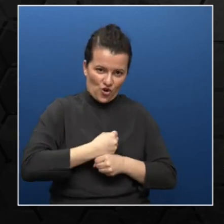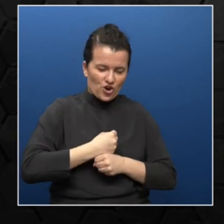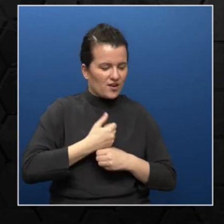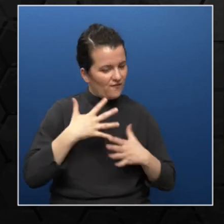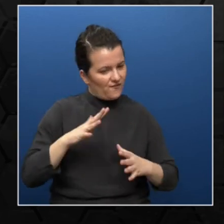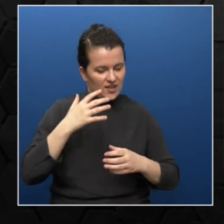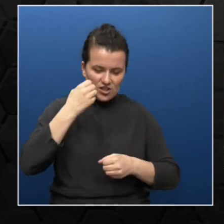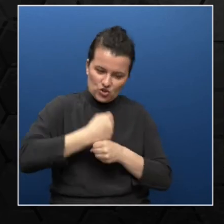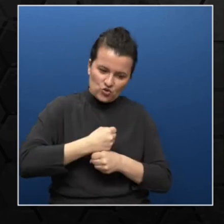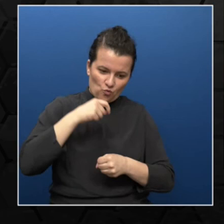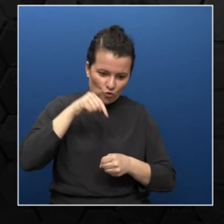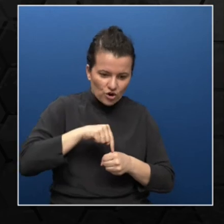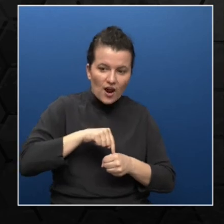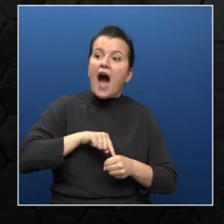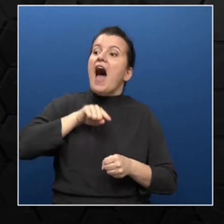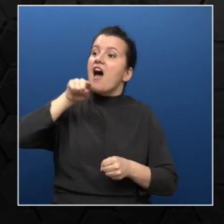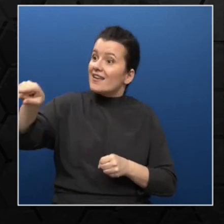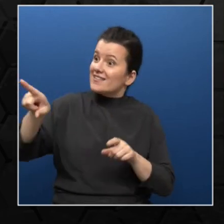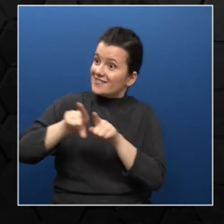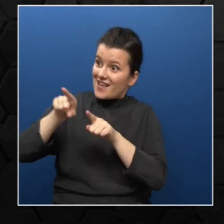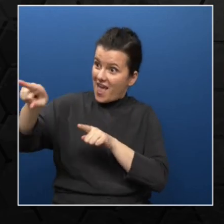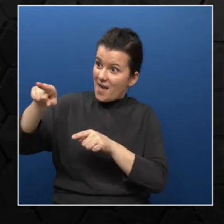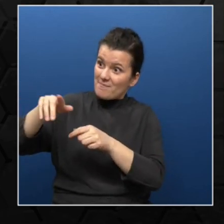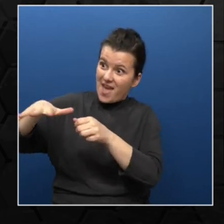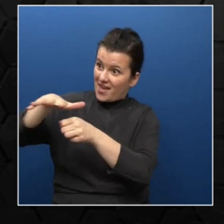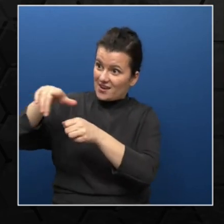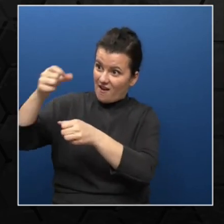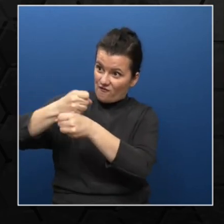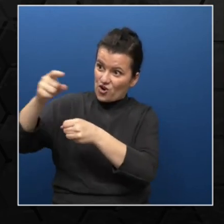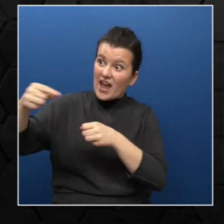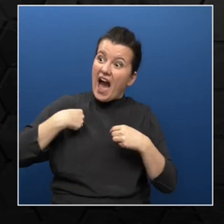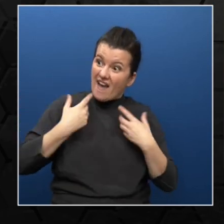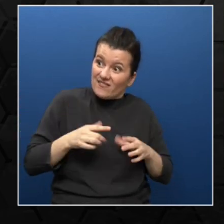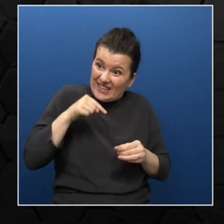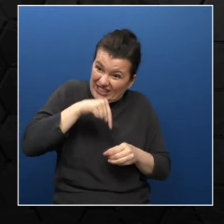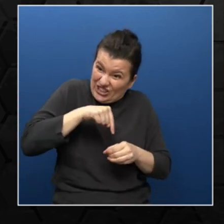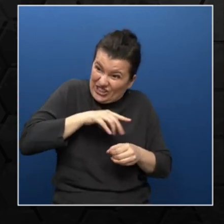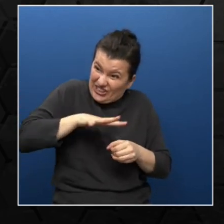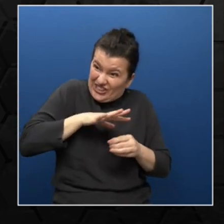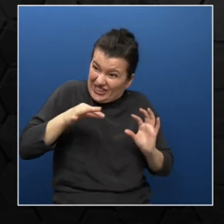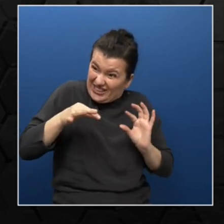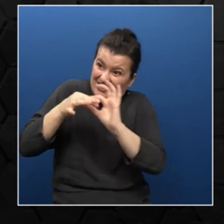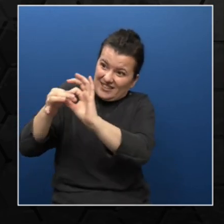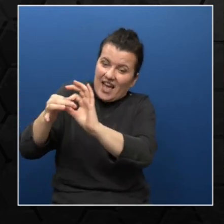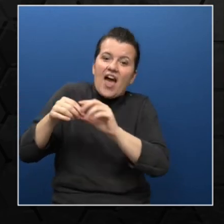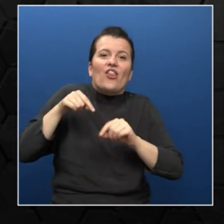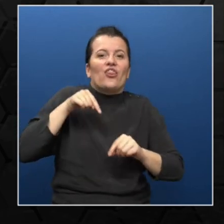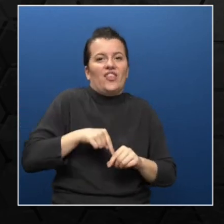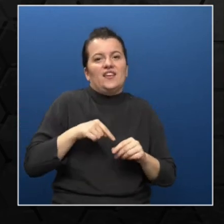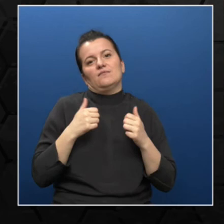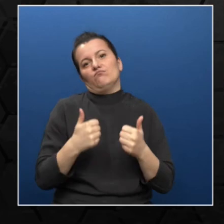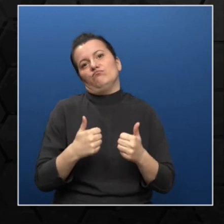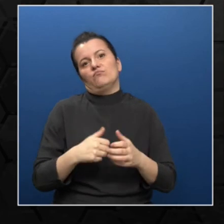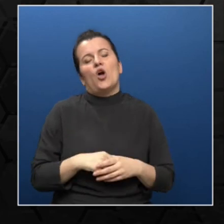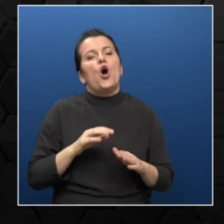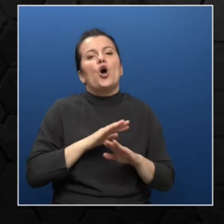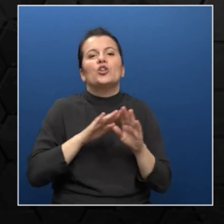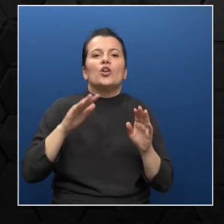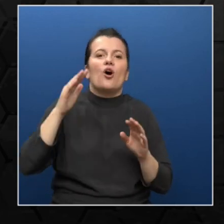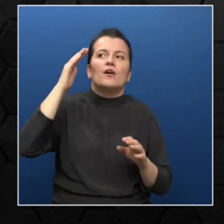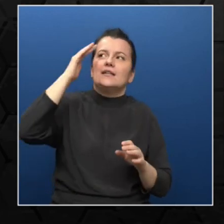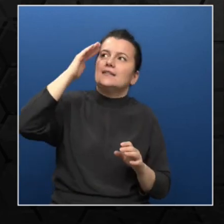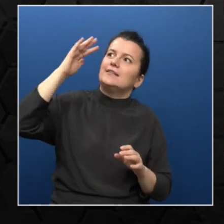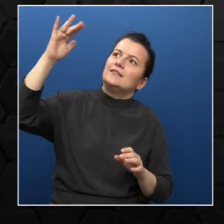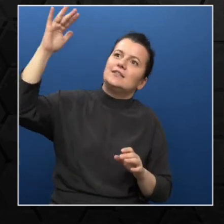of show that you've got an interest that's beyond just sort of a nominal theory, right? You actually want to show,